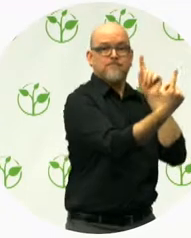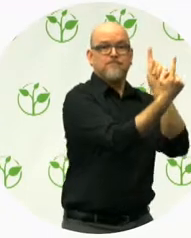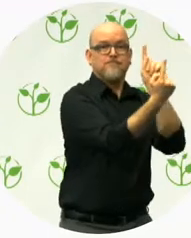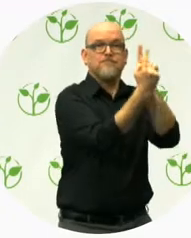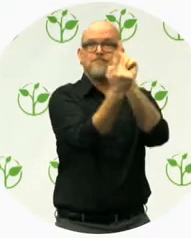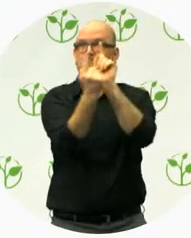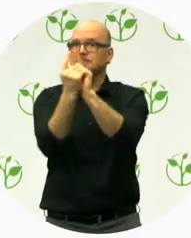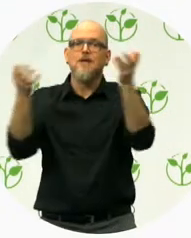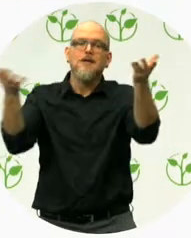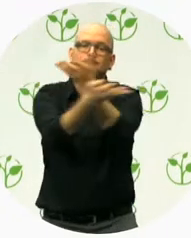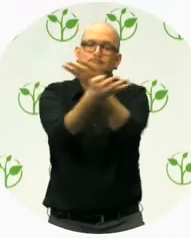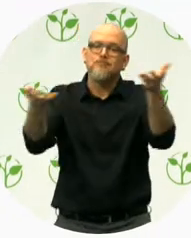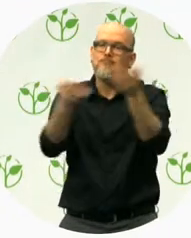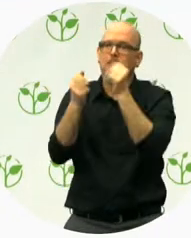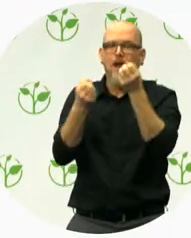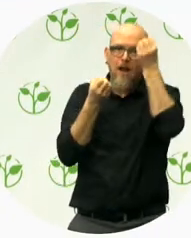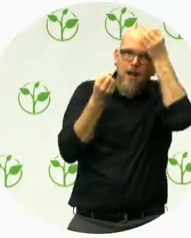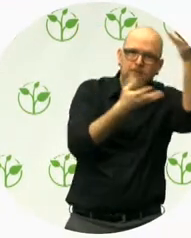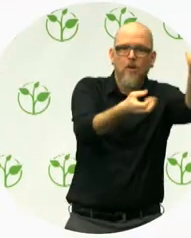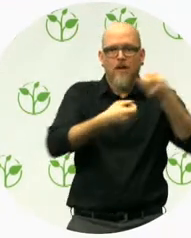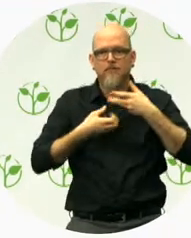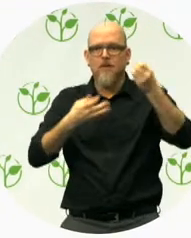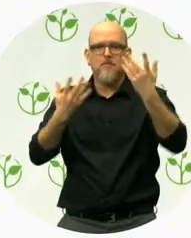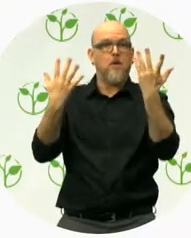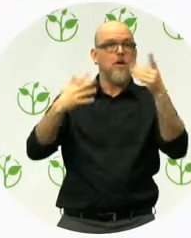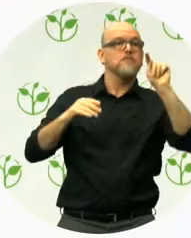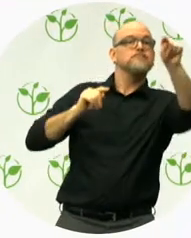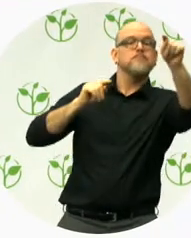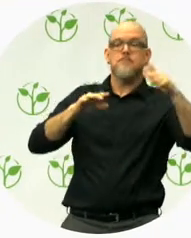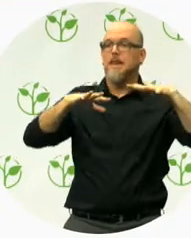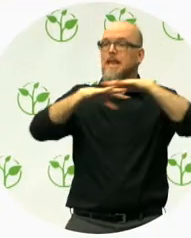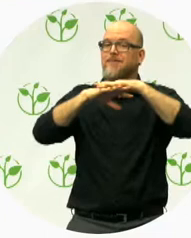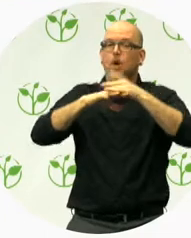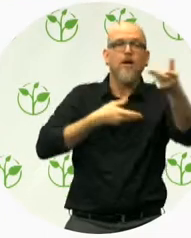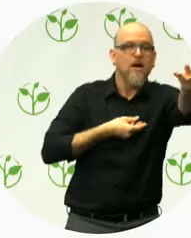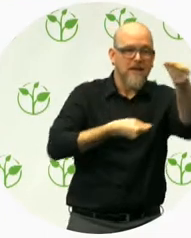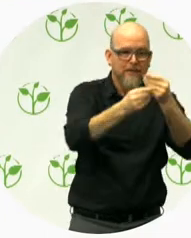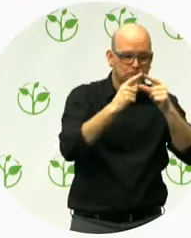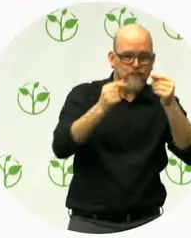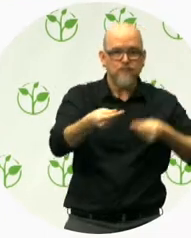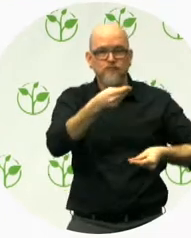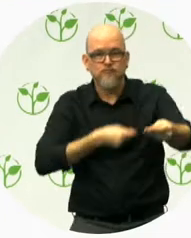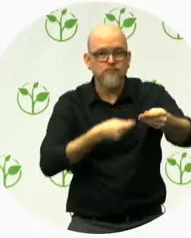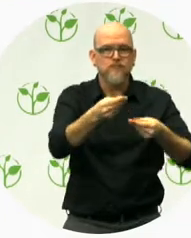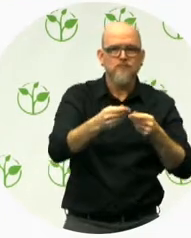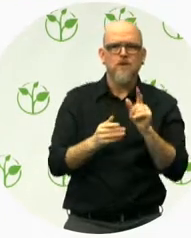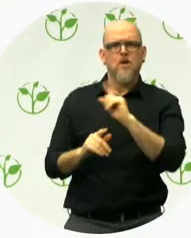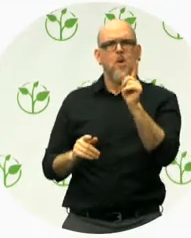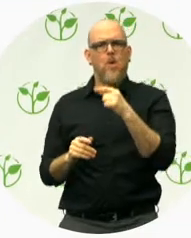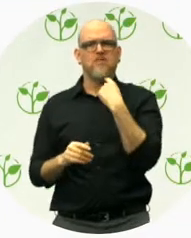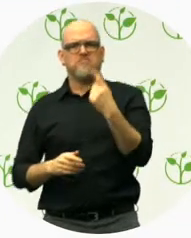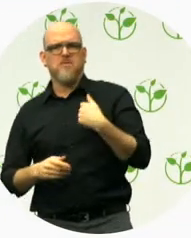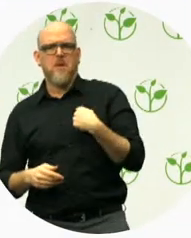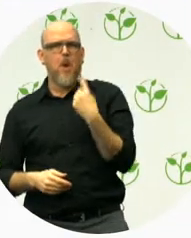Here, please do not see somebody standing by themselves. They would like to have a conversation